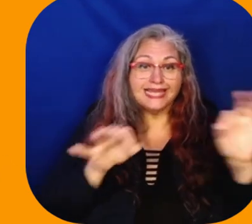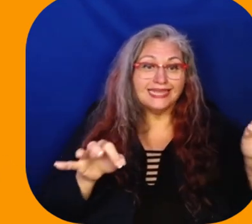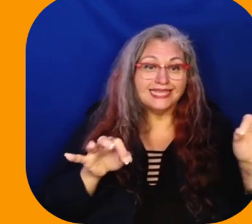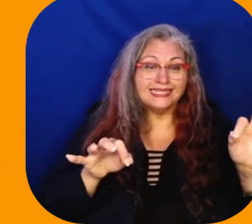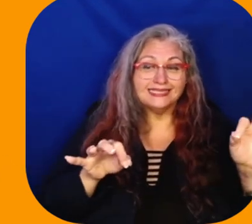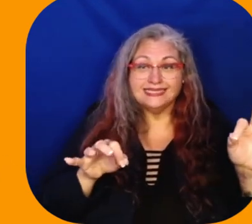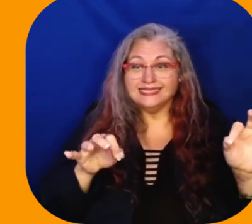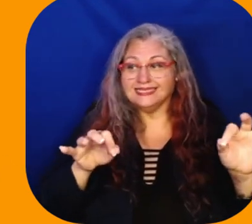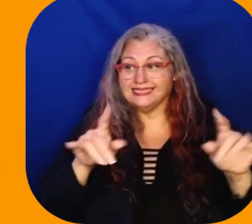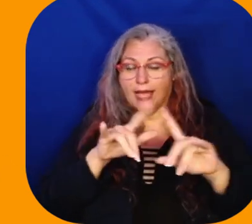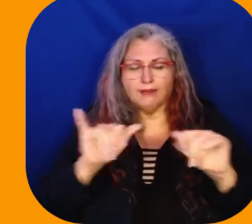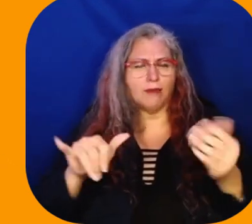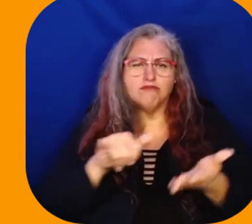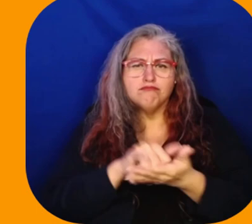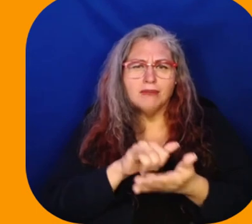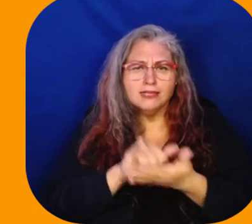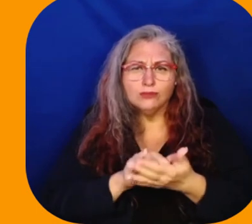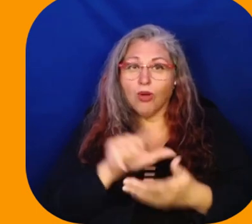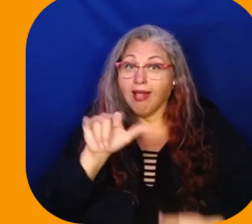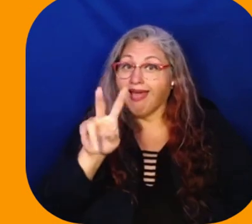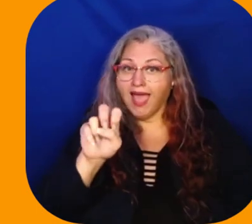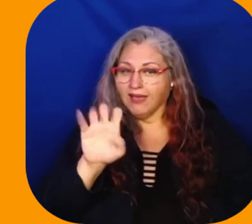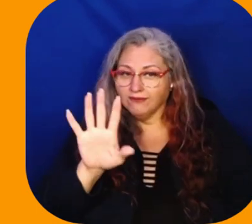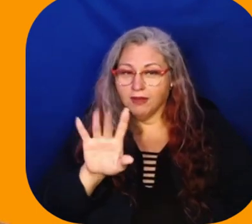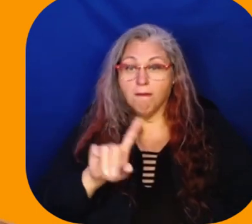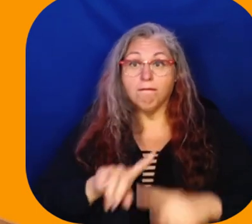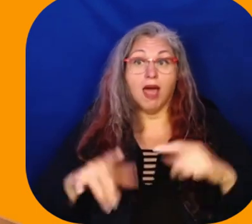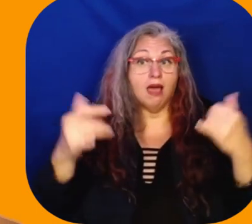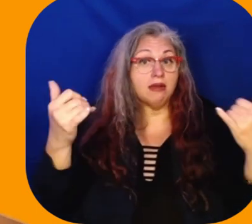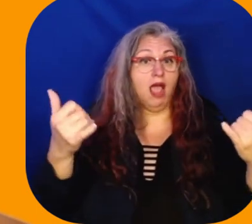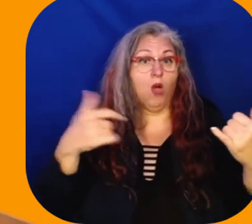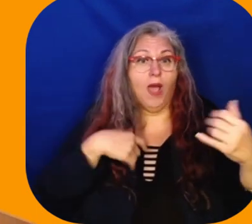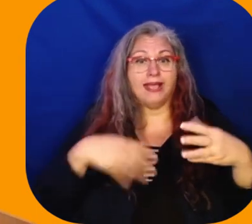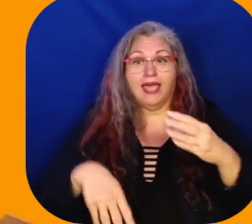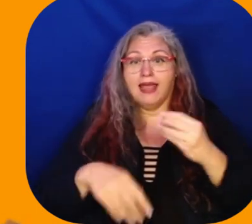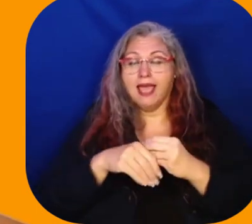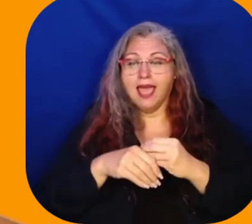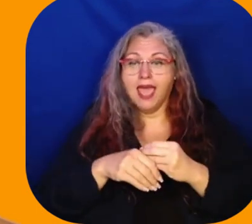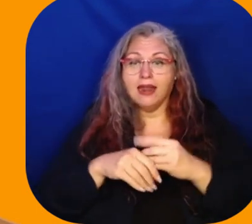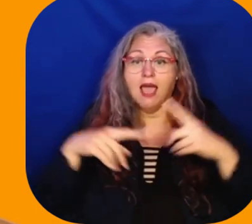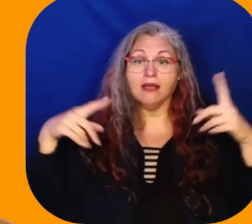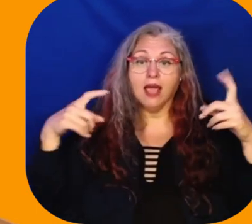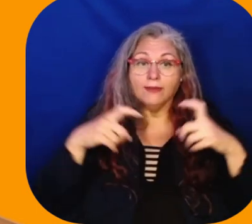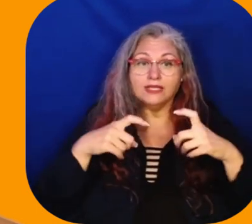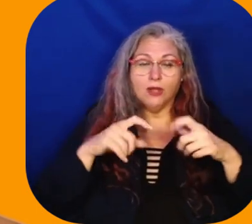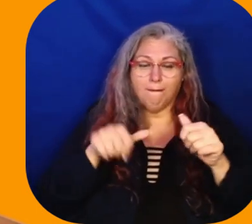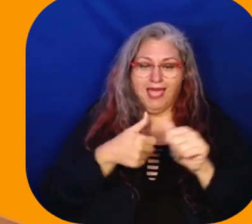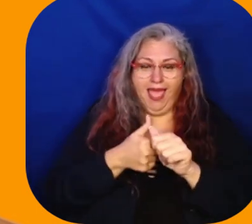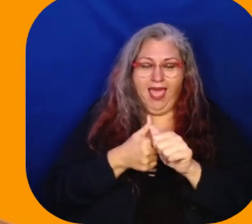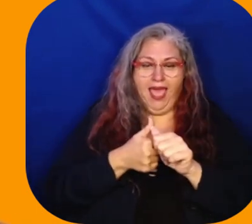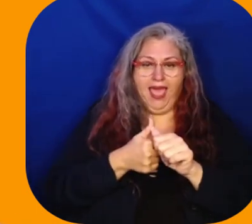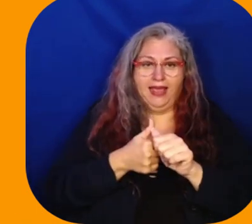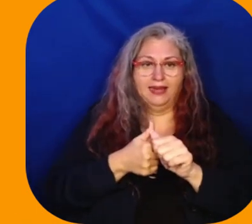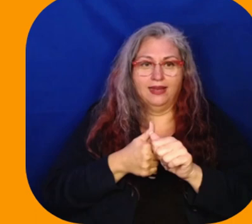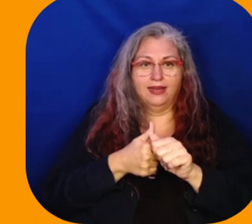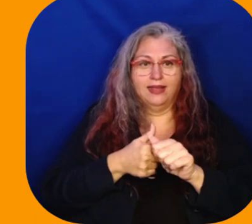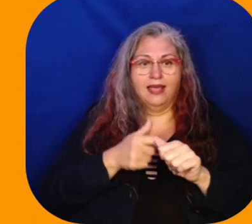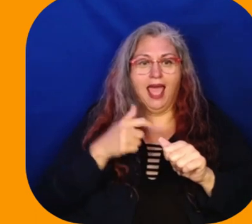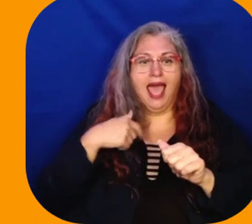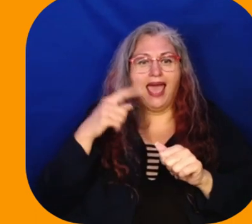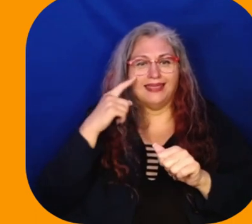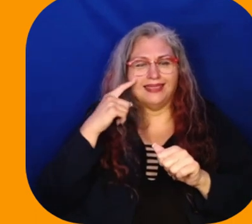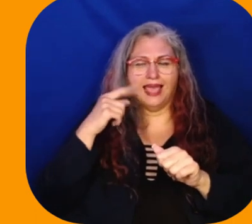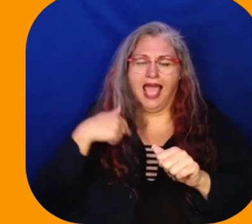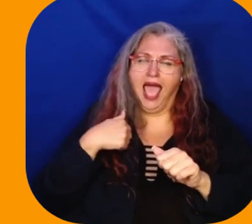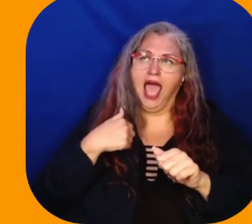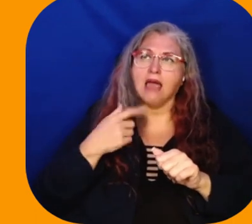same time live. But now I can add the complication behind me. I can do that. Where I think I've always wanted to be able to do